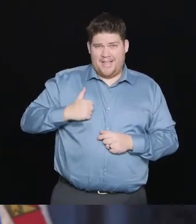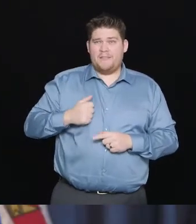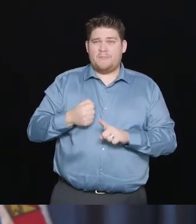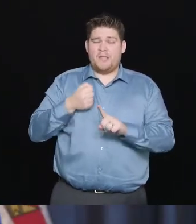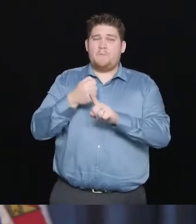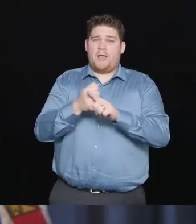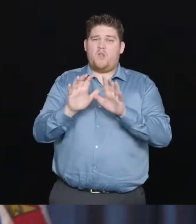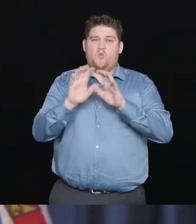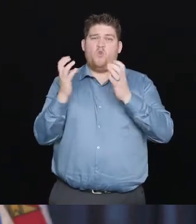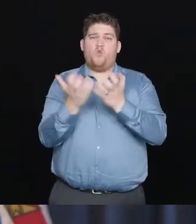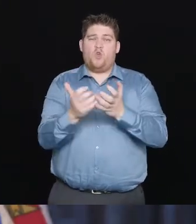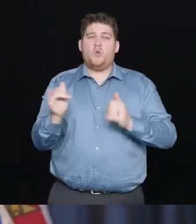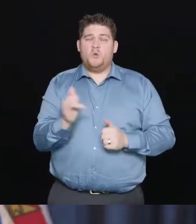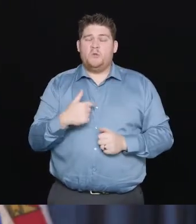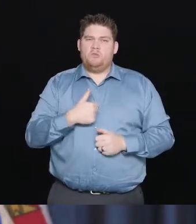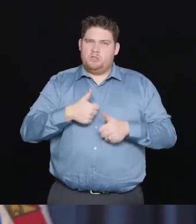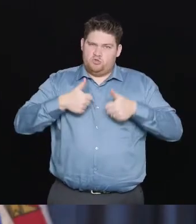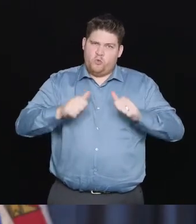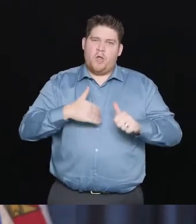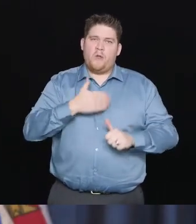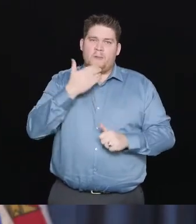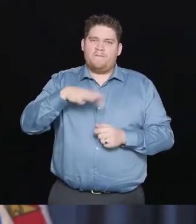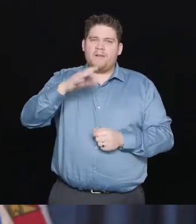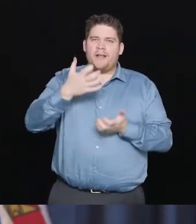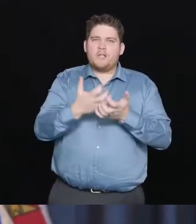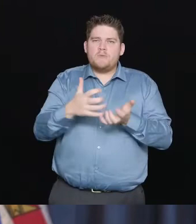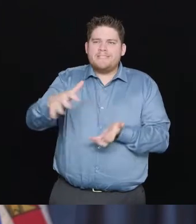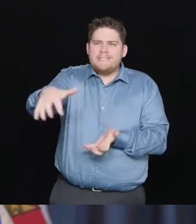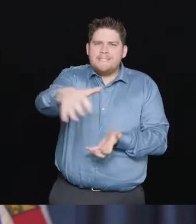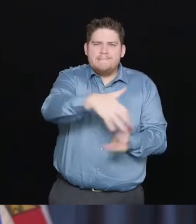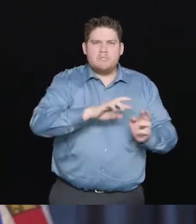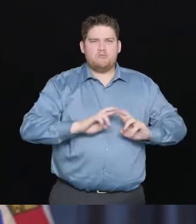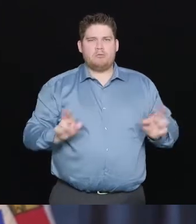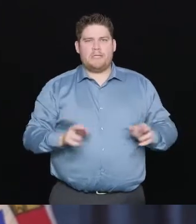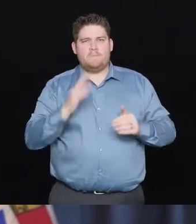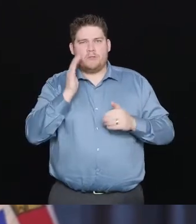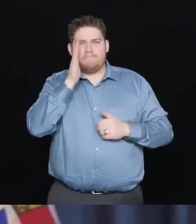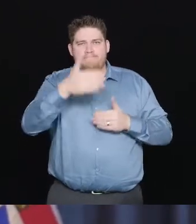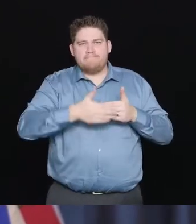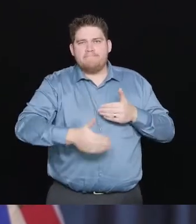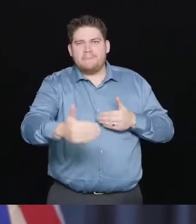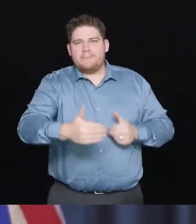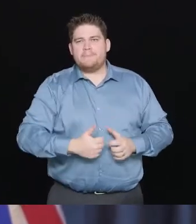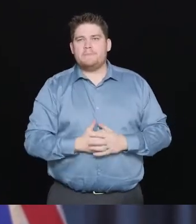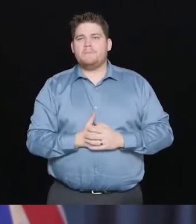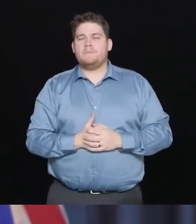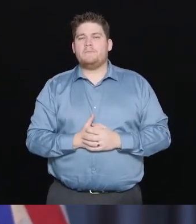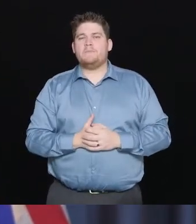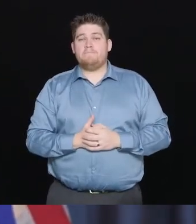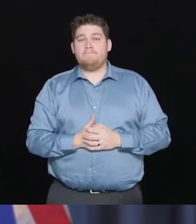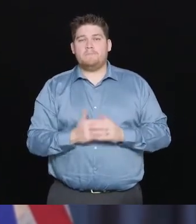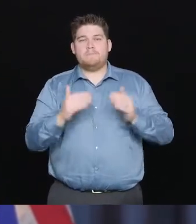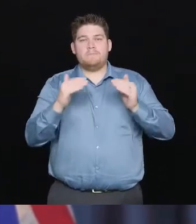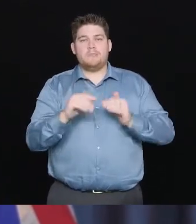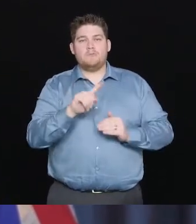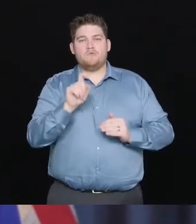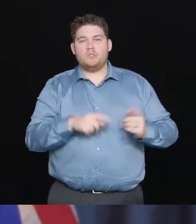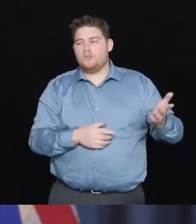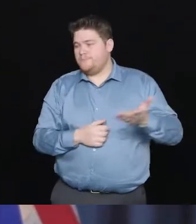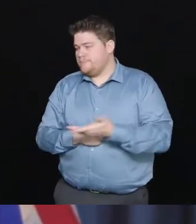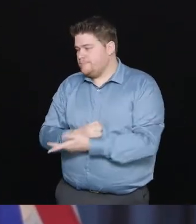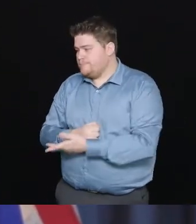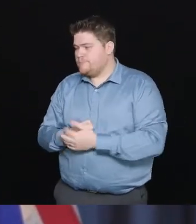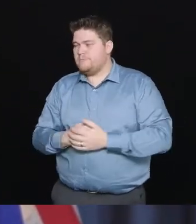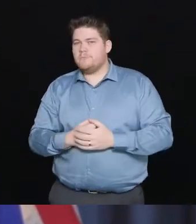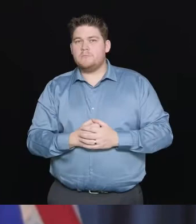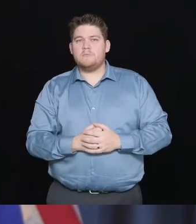Cheryl Jean, CKPG. Go ahead, Cheryl. Yes, this is a question for Dr. Henry, please. Physical distancing, how do